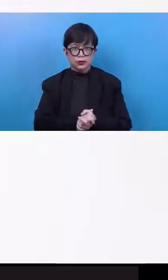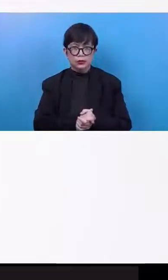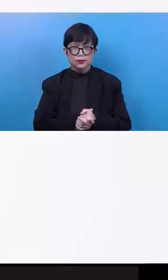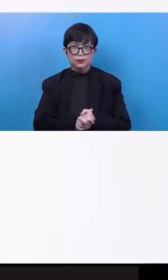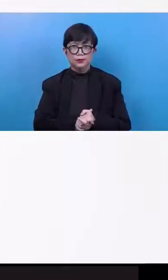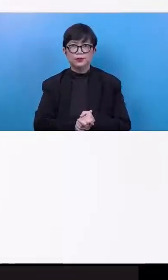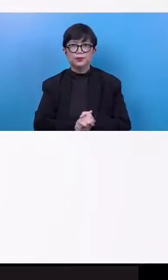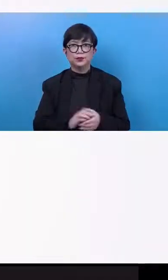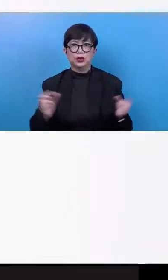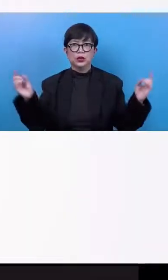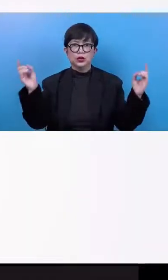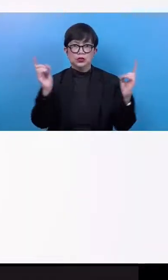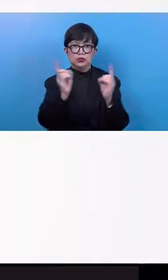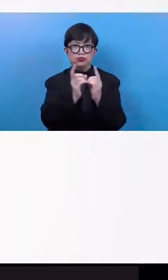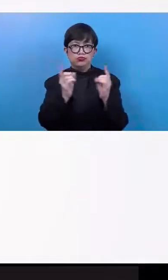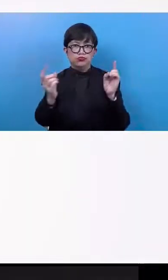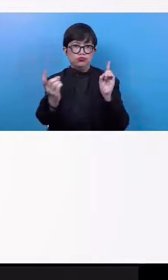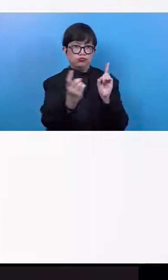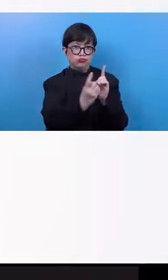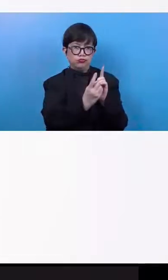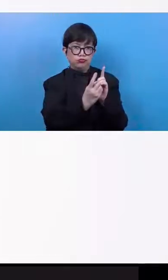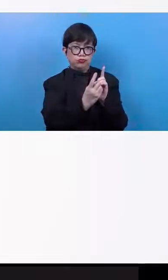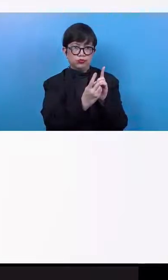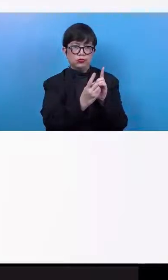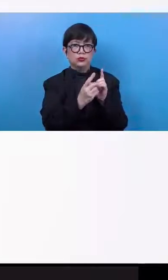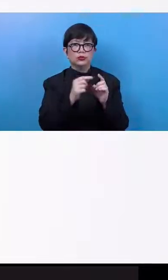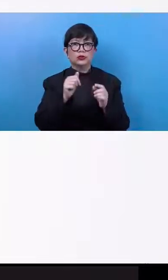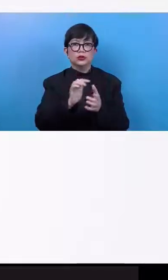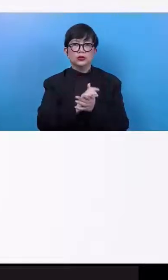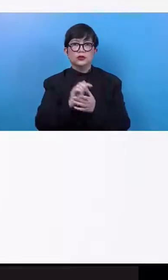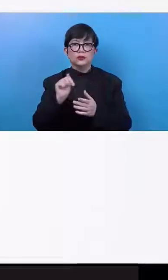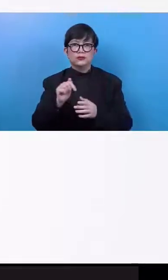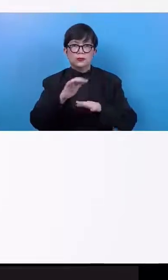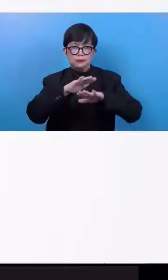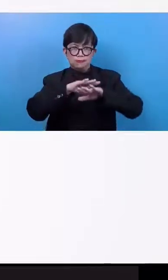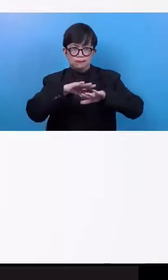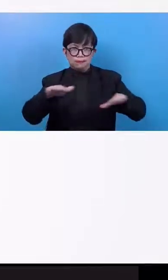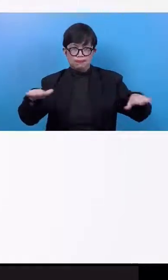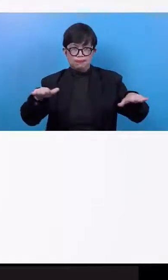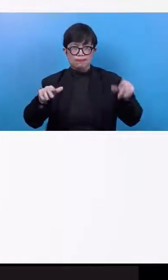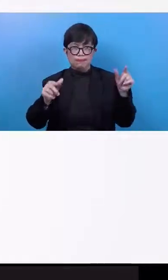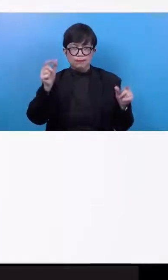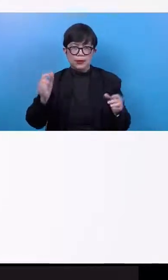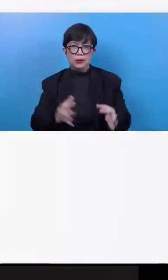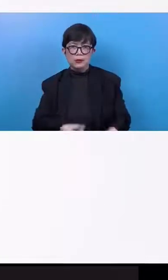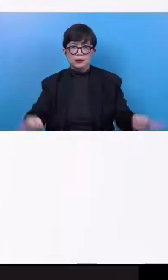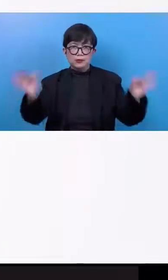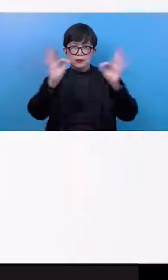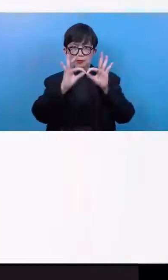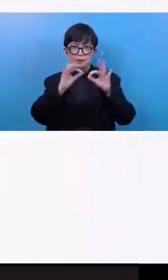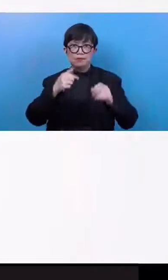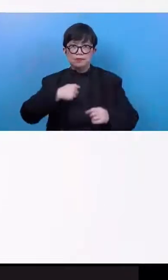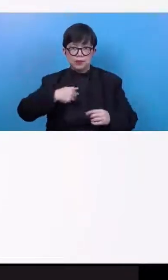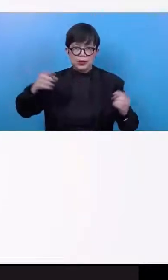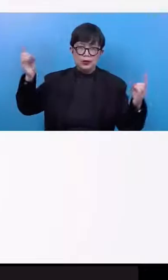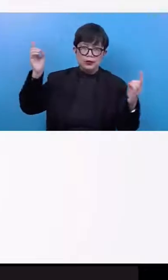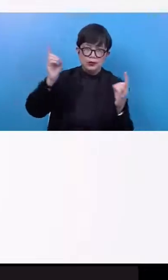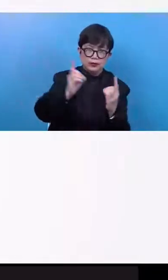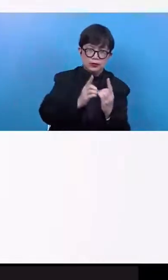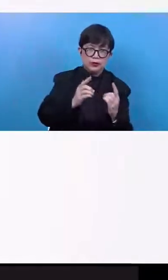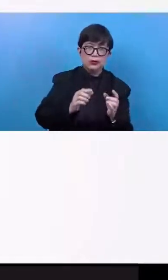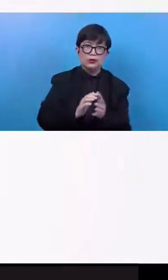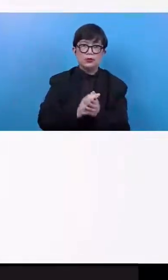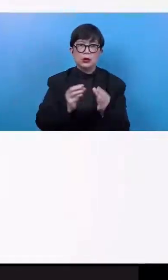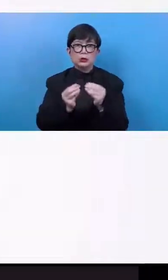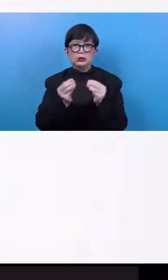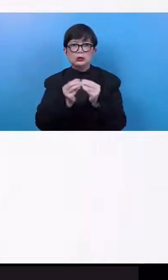the frame of human security. And so it's important that while we are addressing zoonotic diseases, biodiversity loss, some impacts of